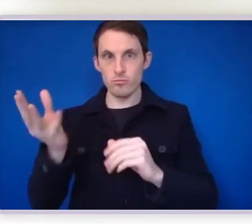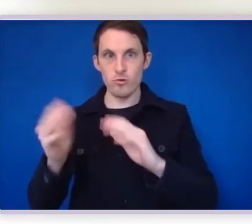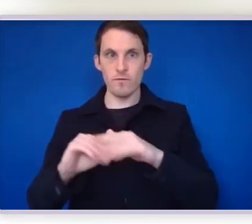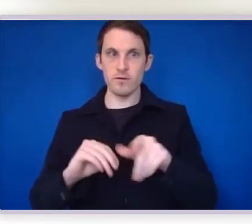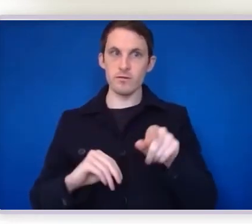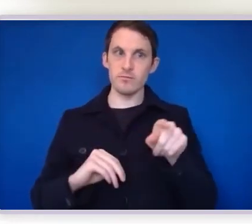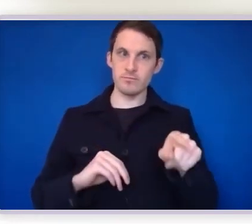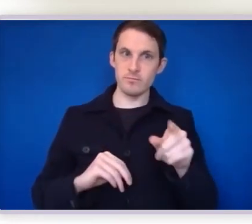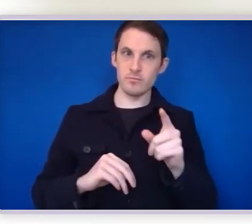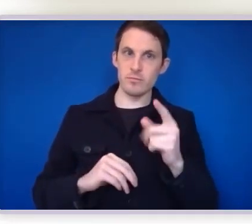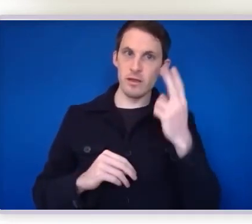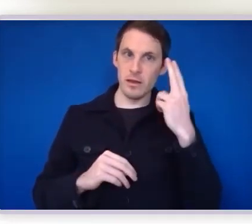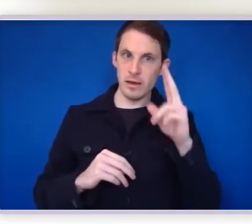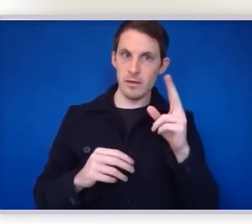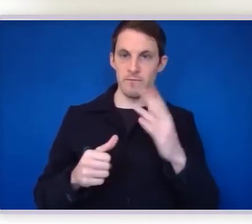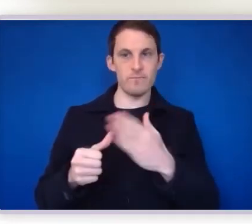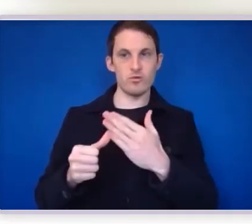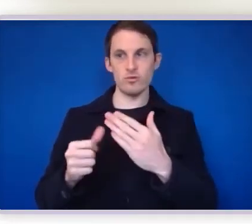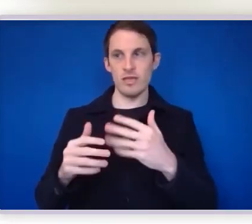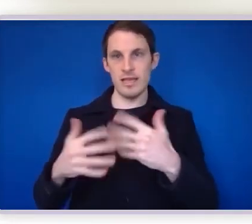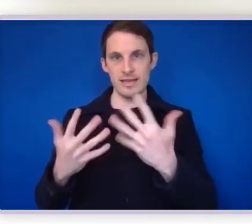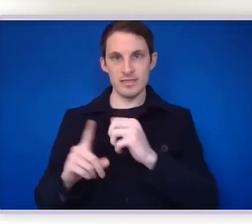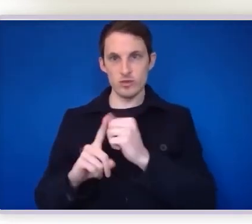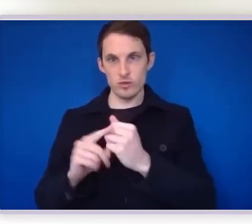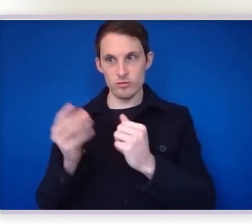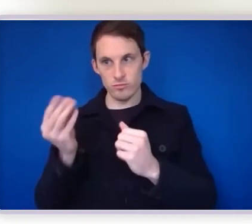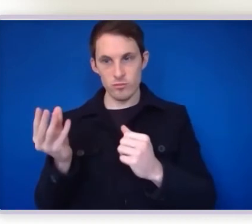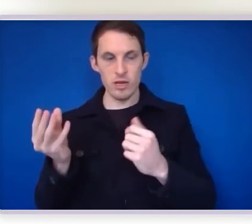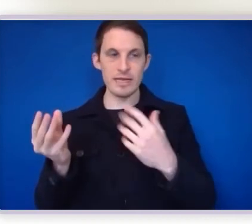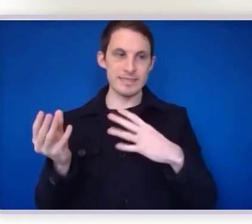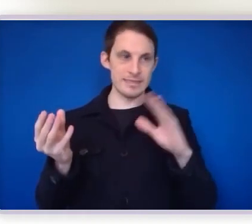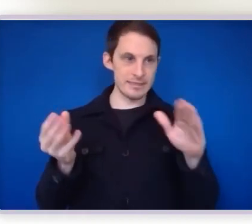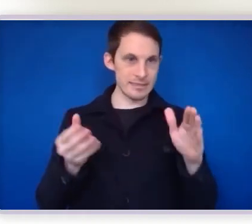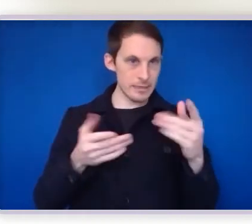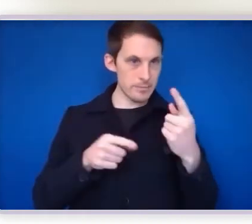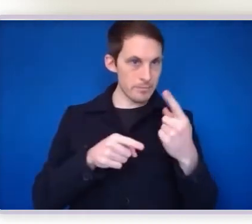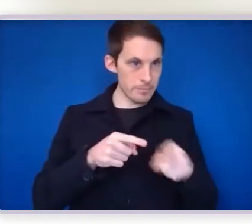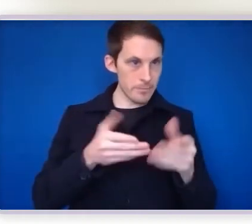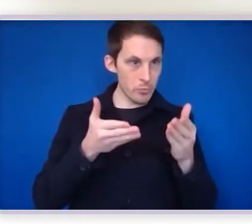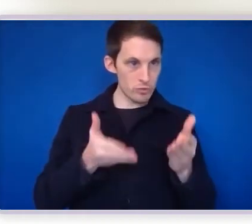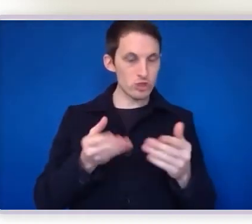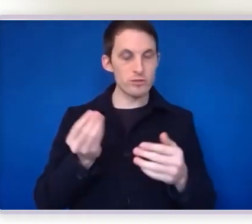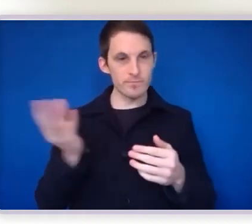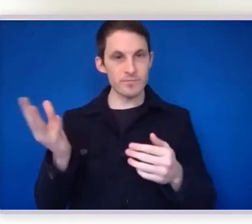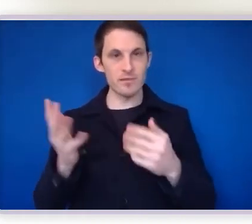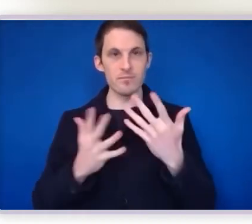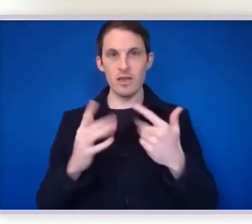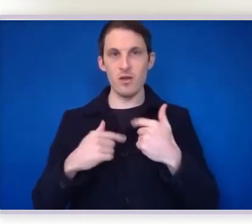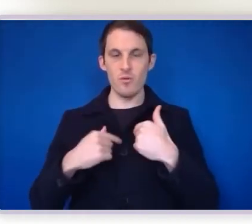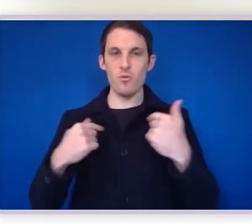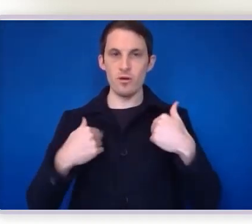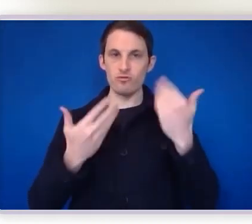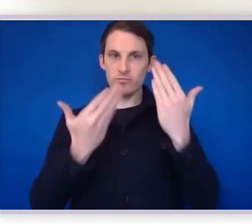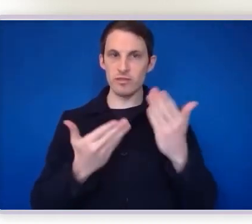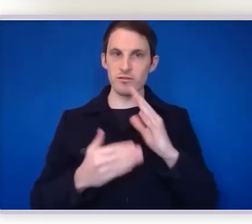advice without letting you know. So it's not like we won't respect that, but it's obviously